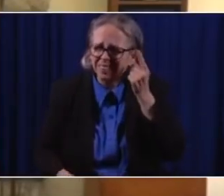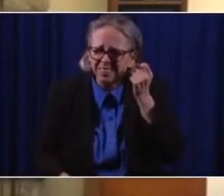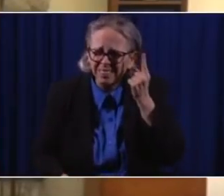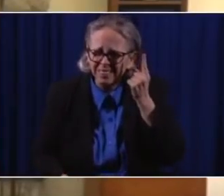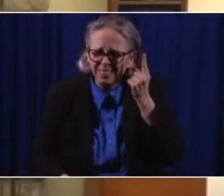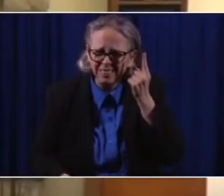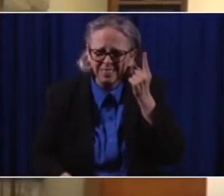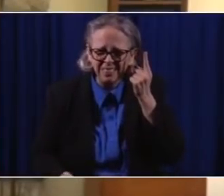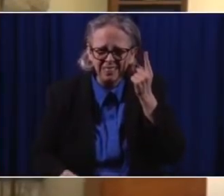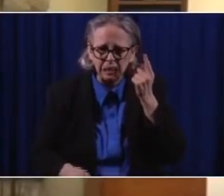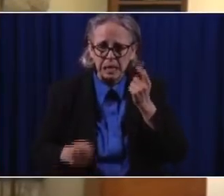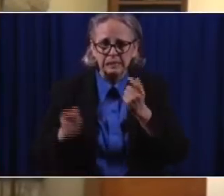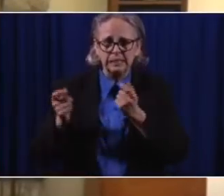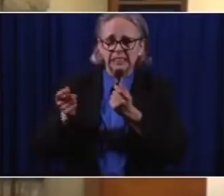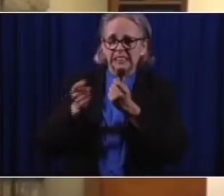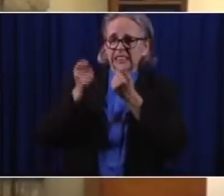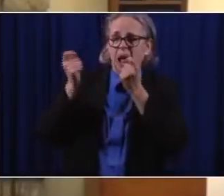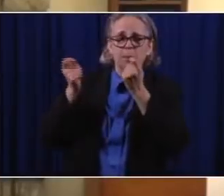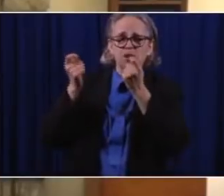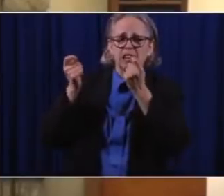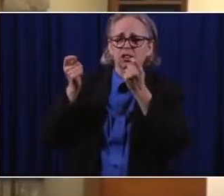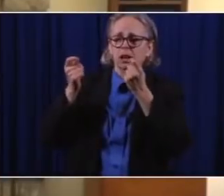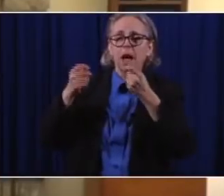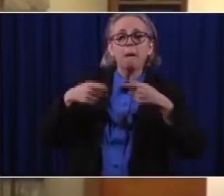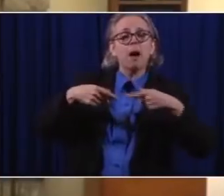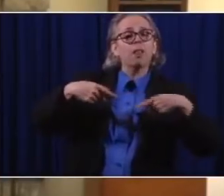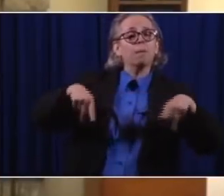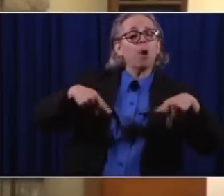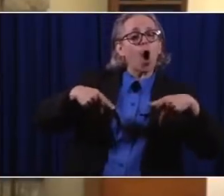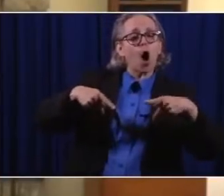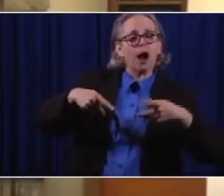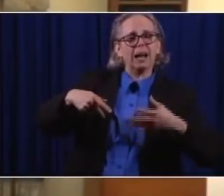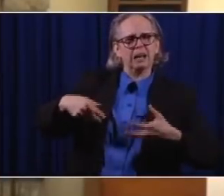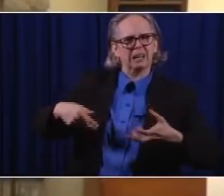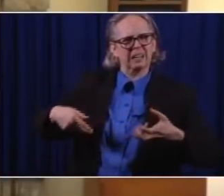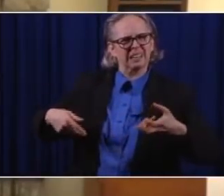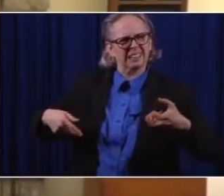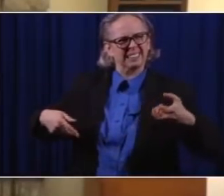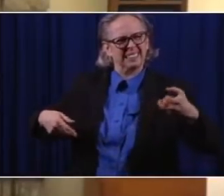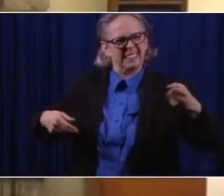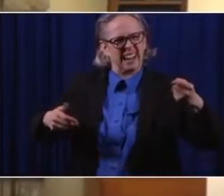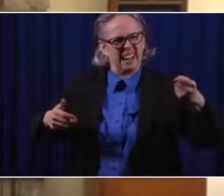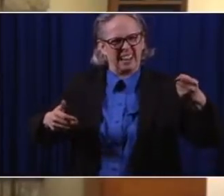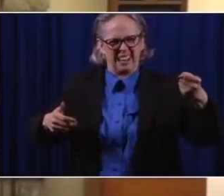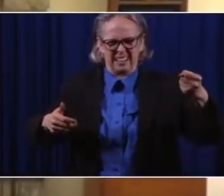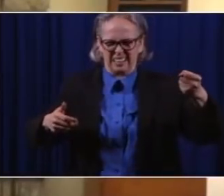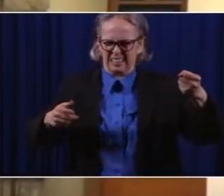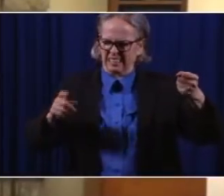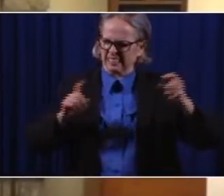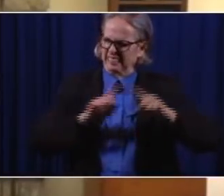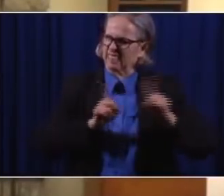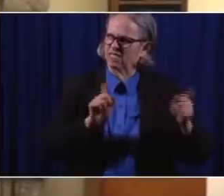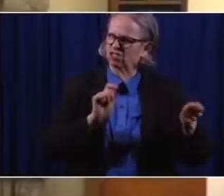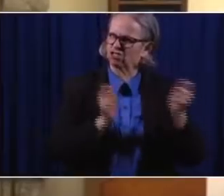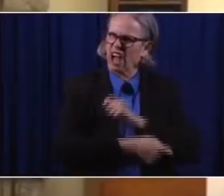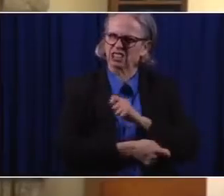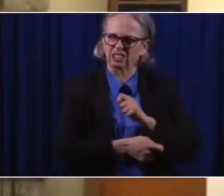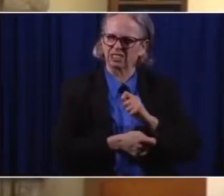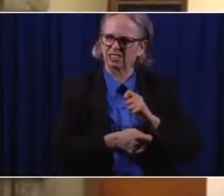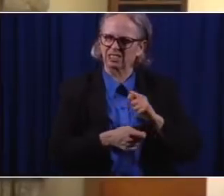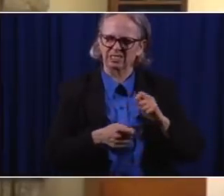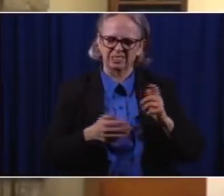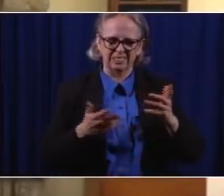the wake, whatever. We're not telling people they can't do it. We're just telling them they got to do it in a safe way. We're